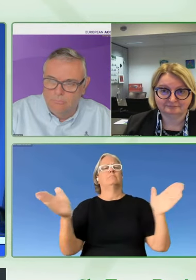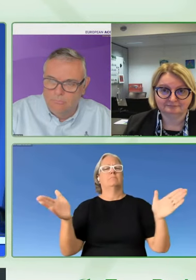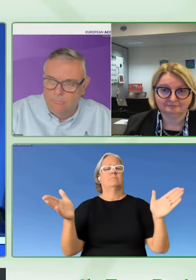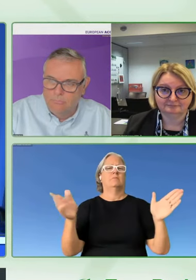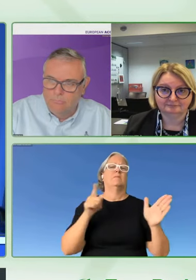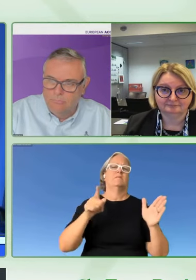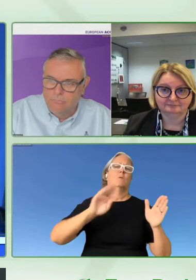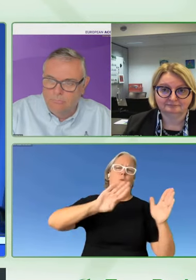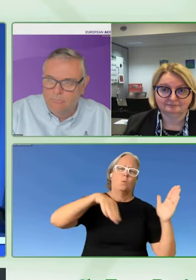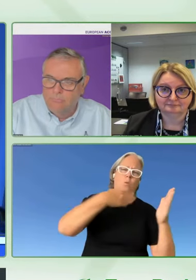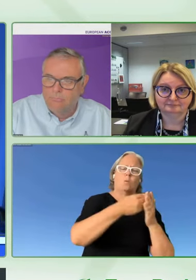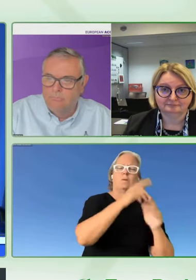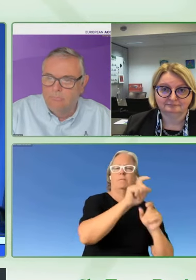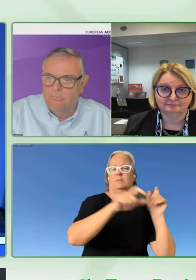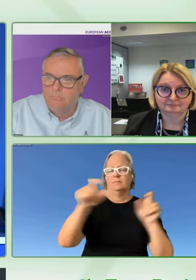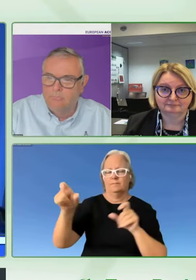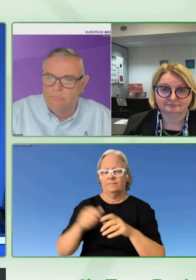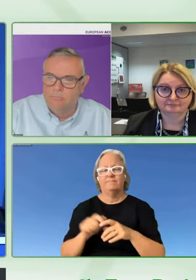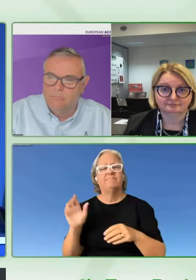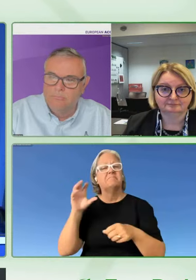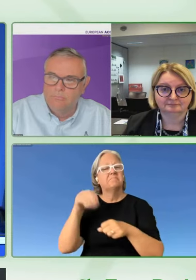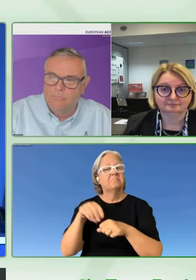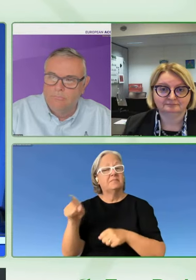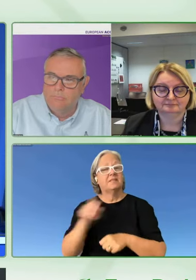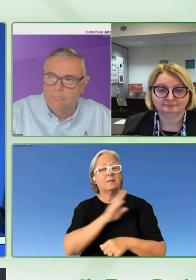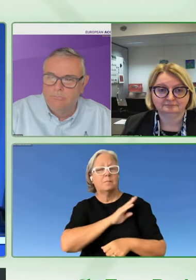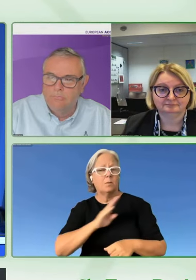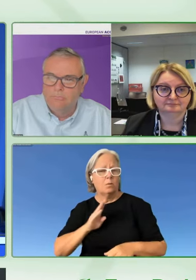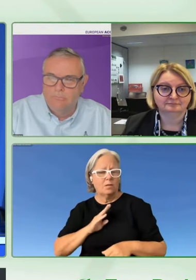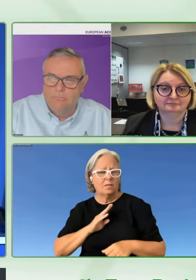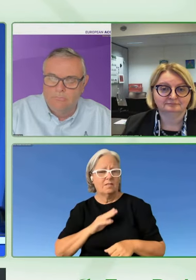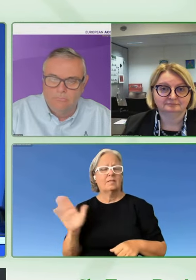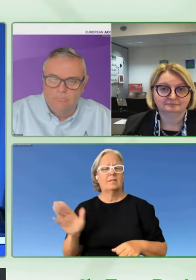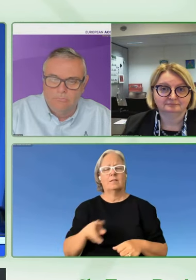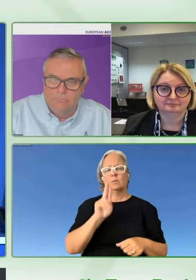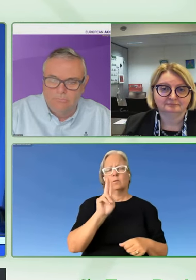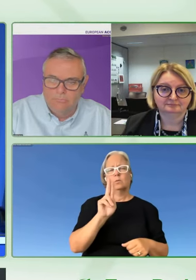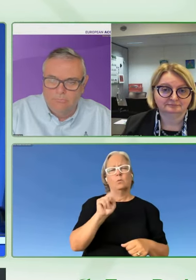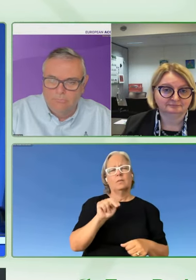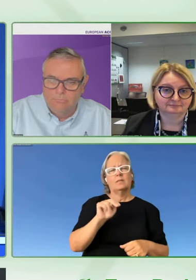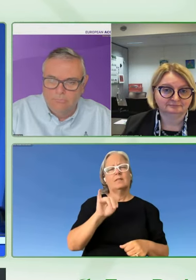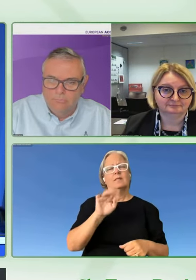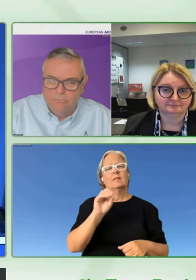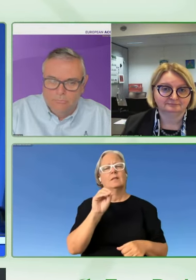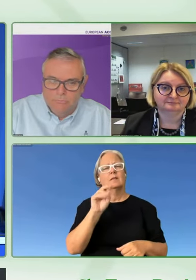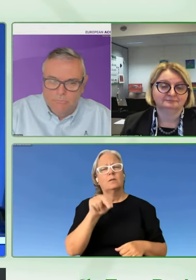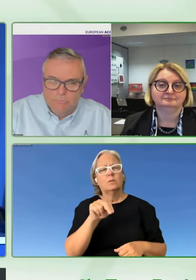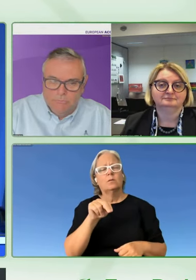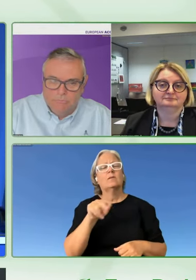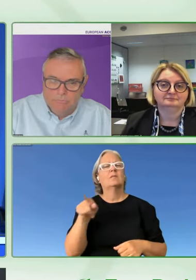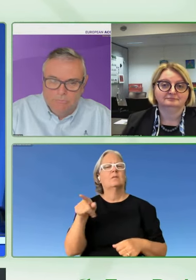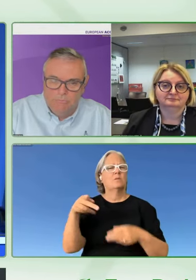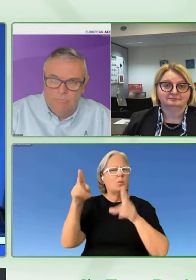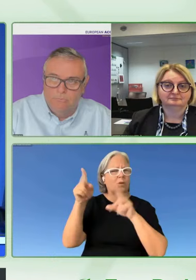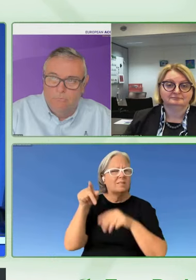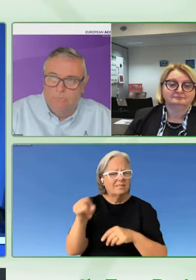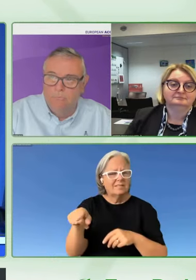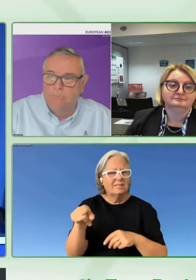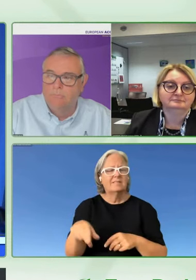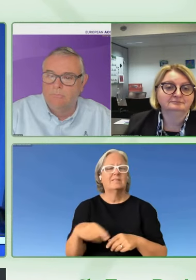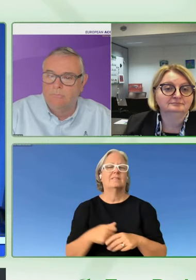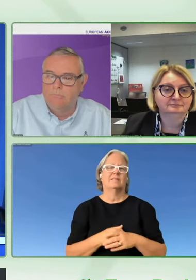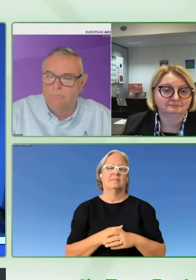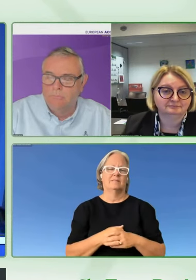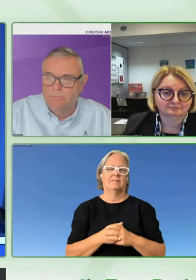foundations and member of the board of directors of Union Hotels and member of the advisory board of the startup Milesy Bionics.